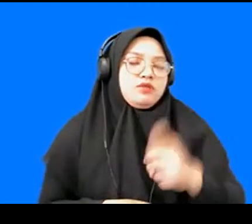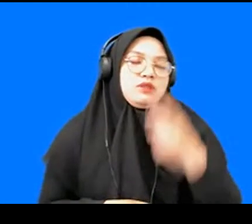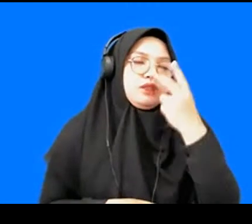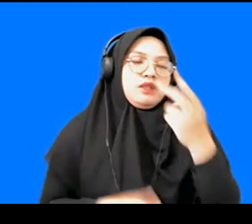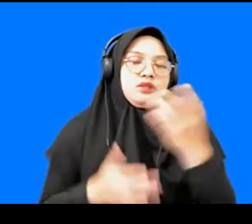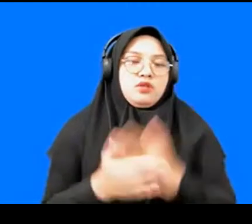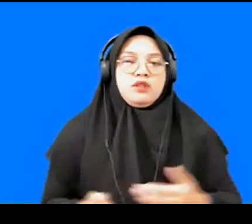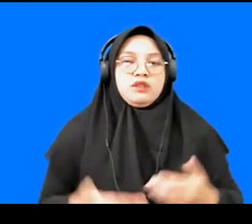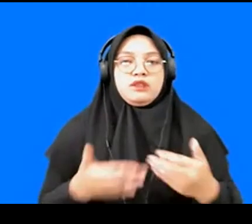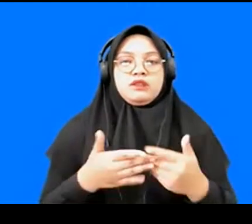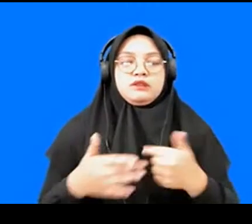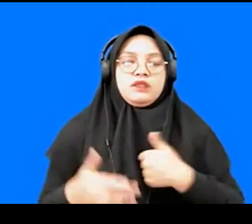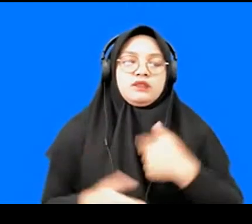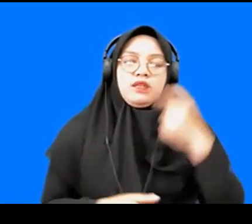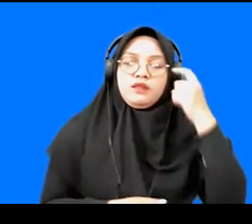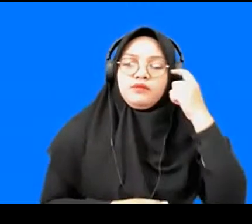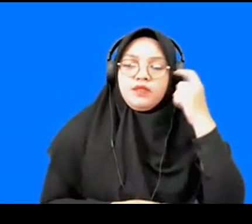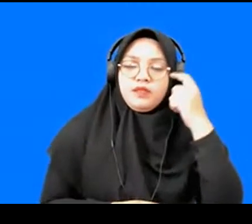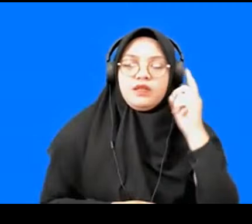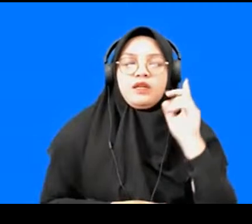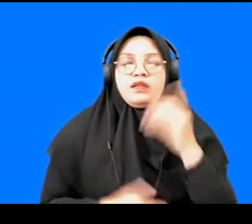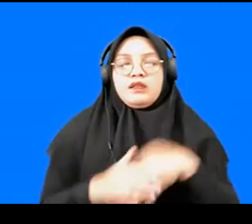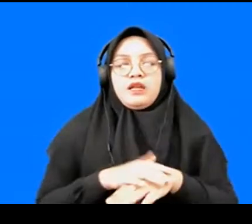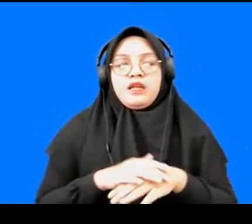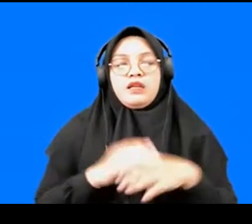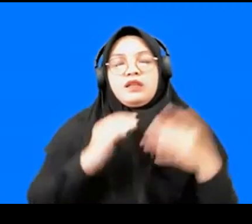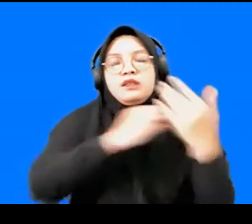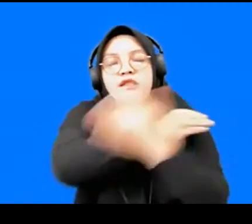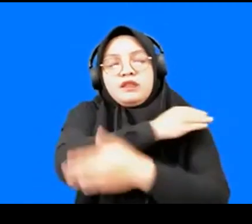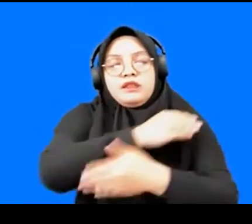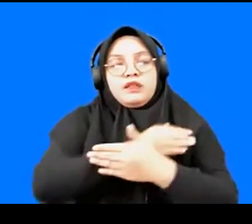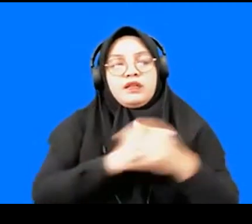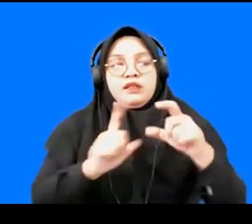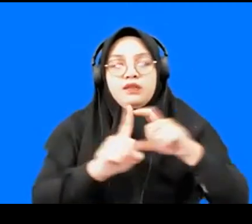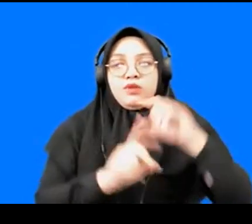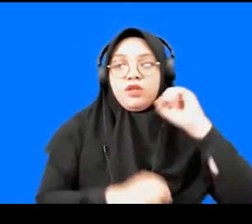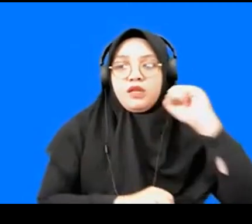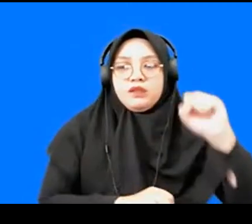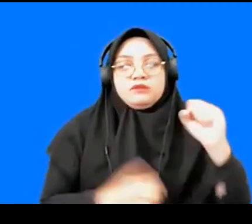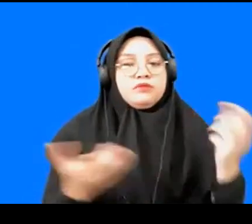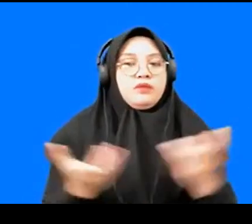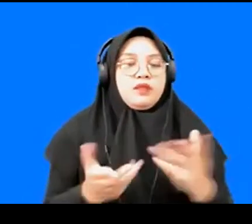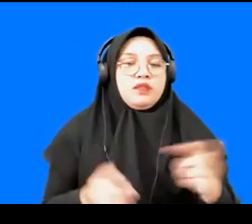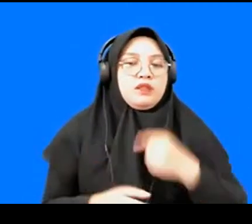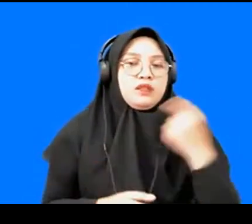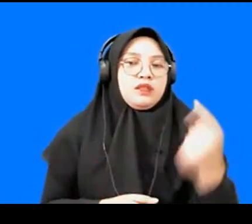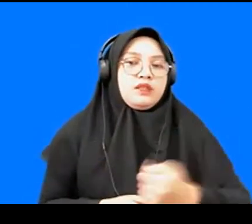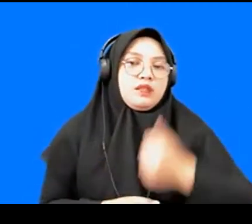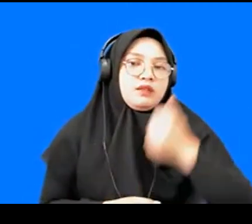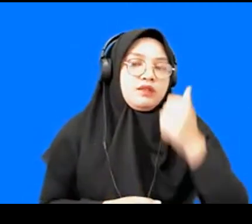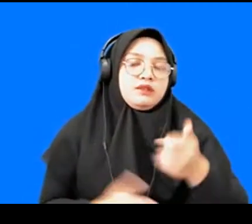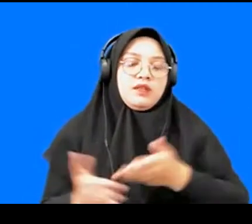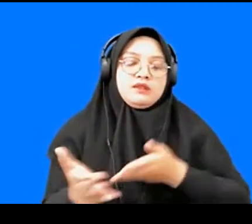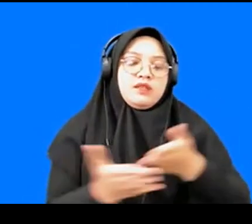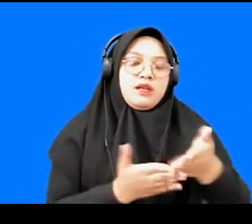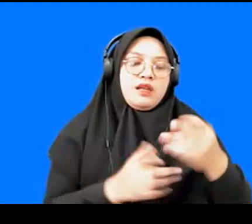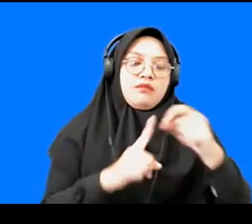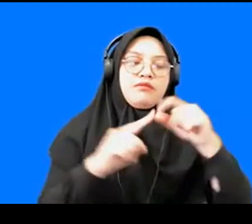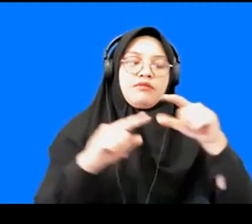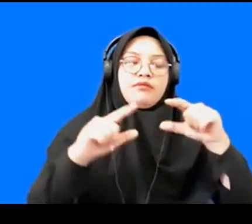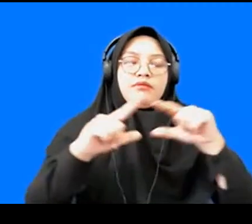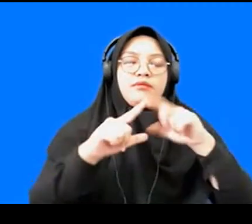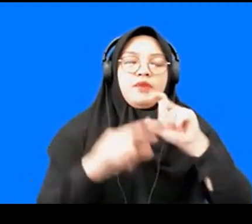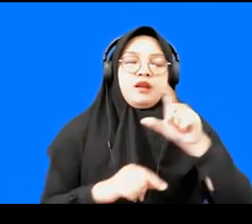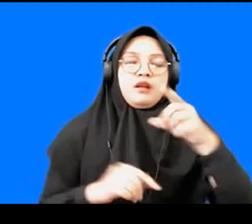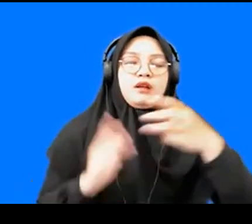in democracies, working through parliament and other means, legislative means, and putting that